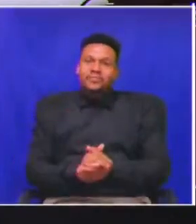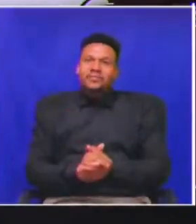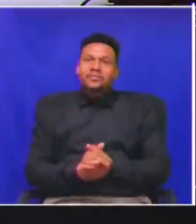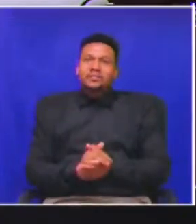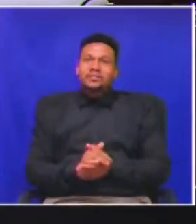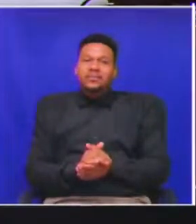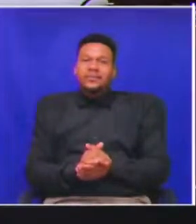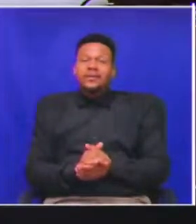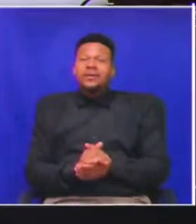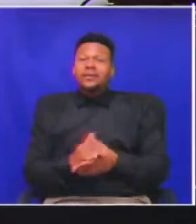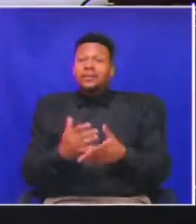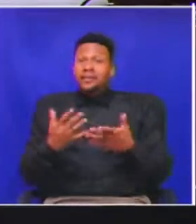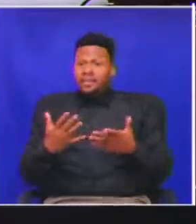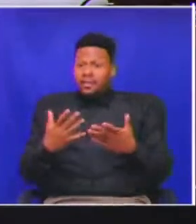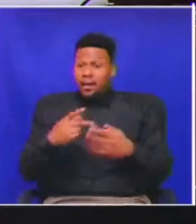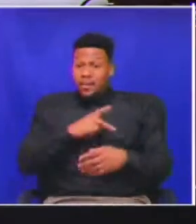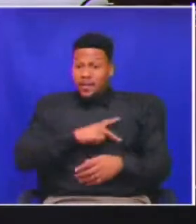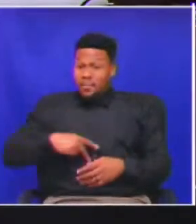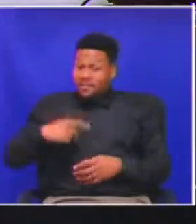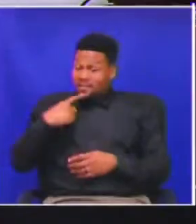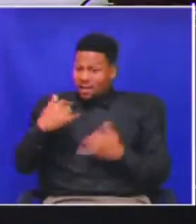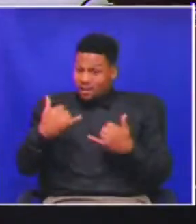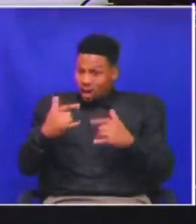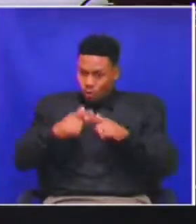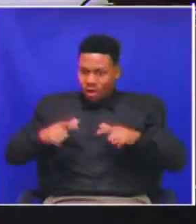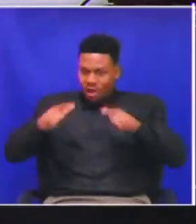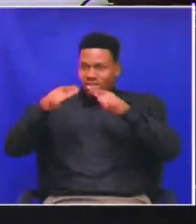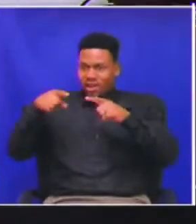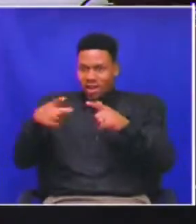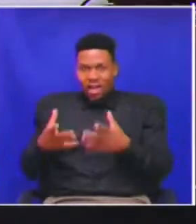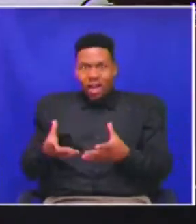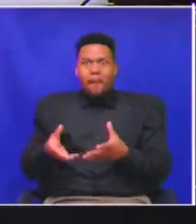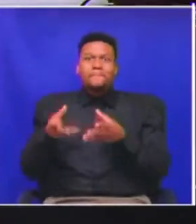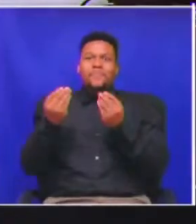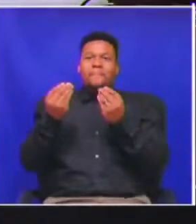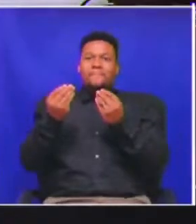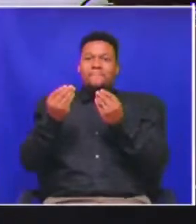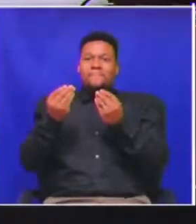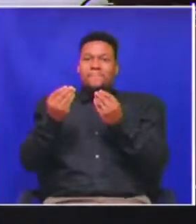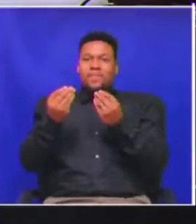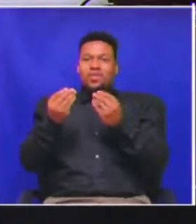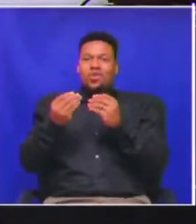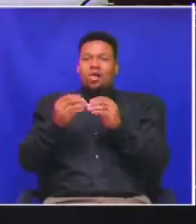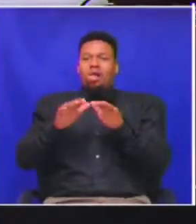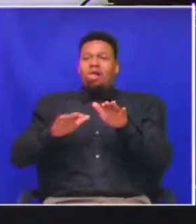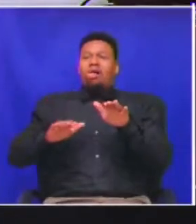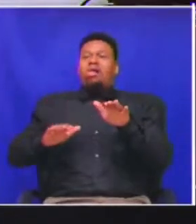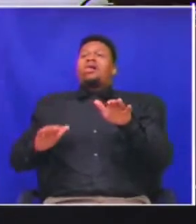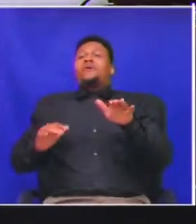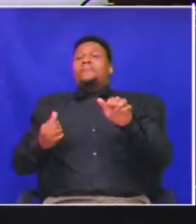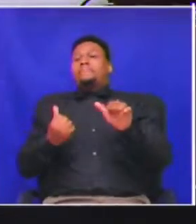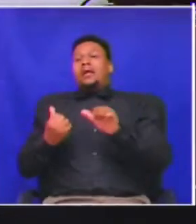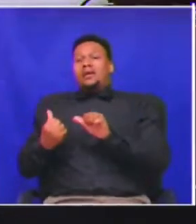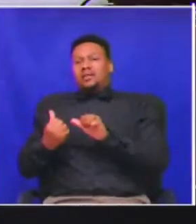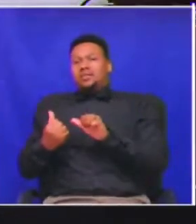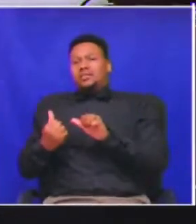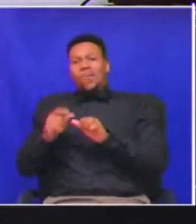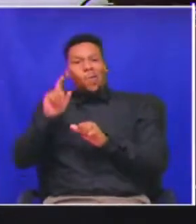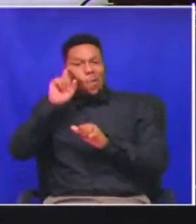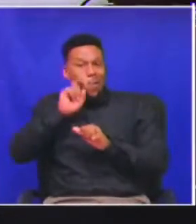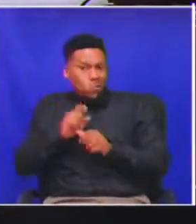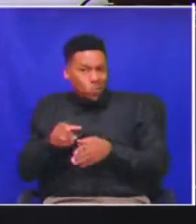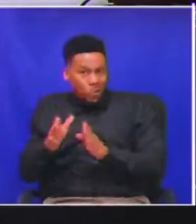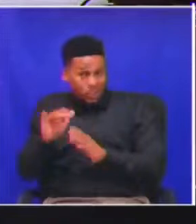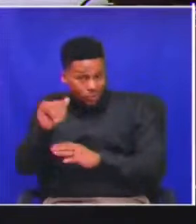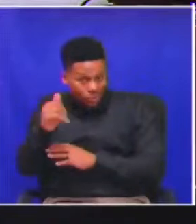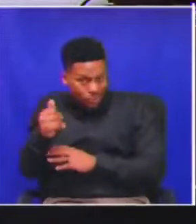this level, we don't want to fall back and go back to what Johannesburg was. And I do believe